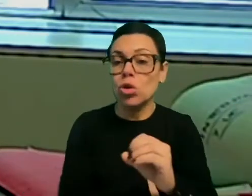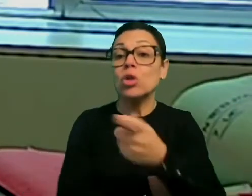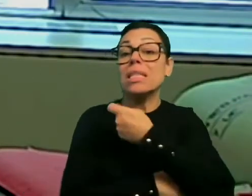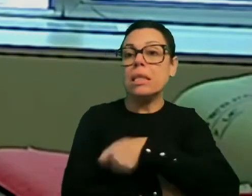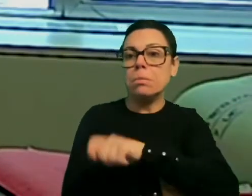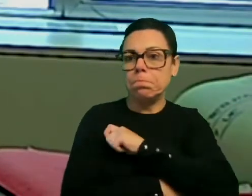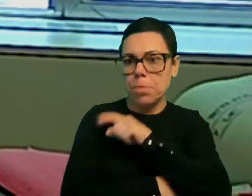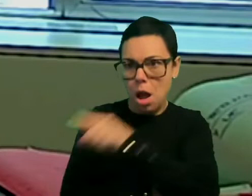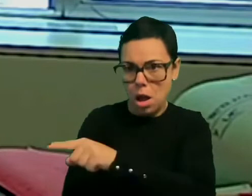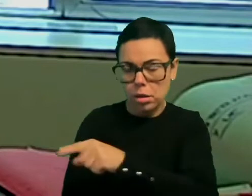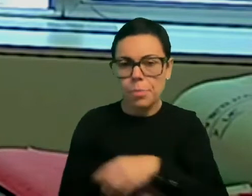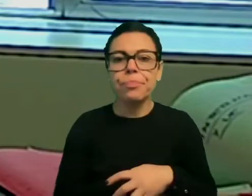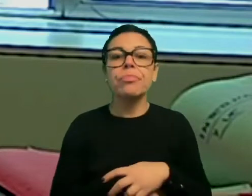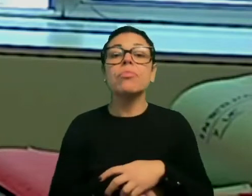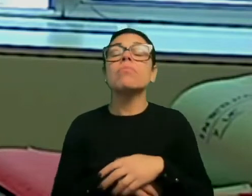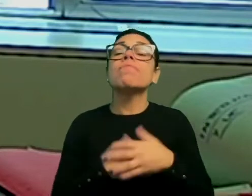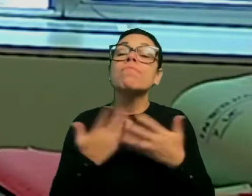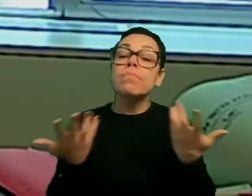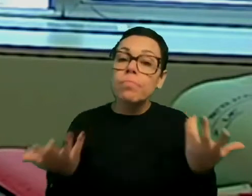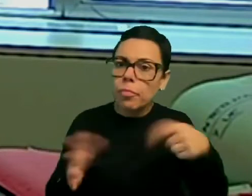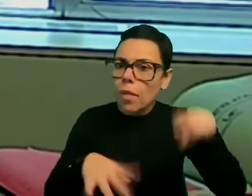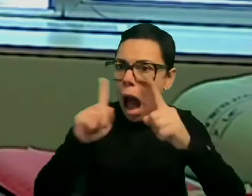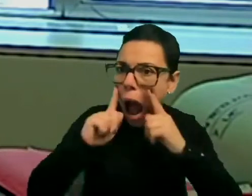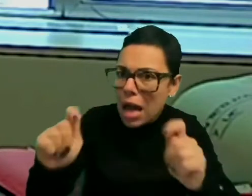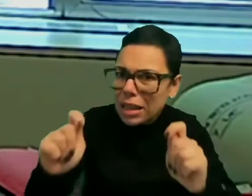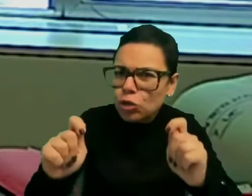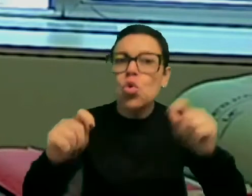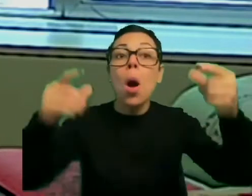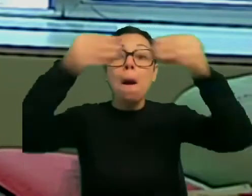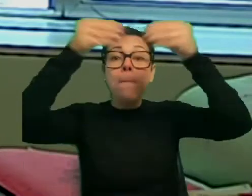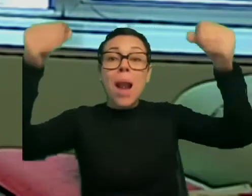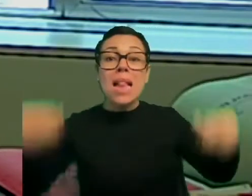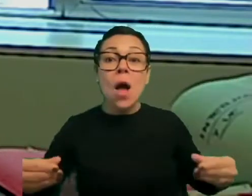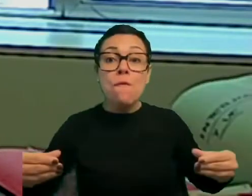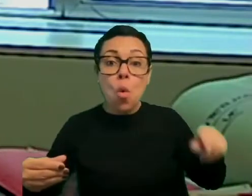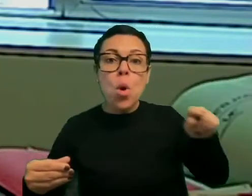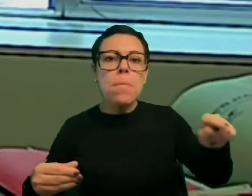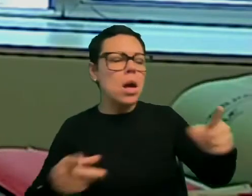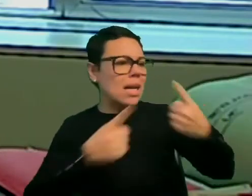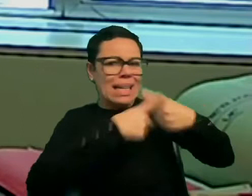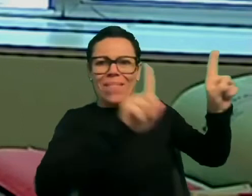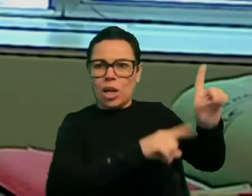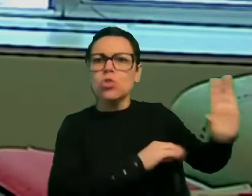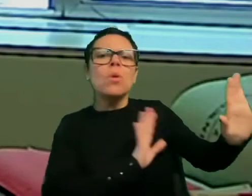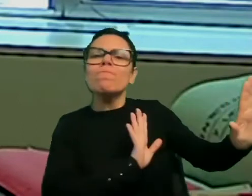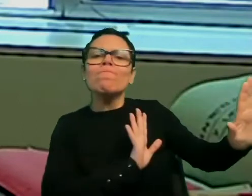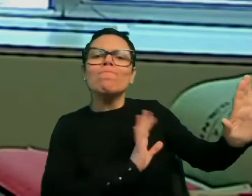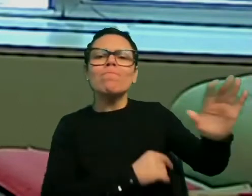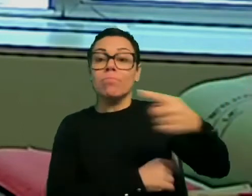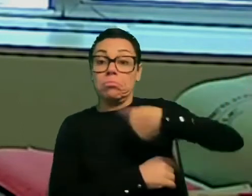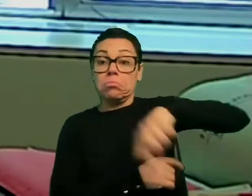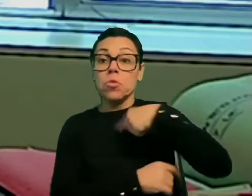autonomous communities have their own public procurement platform, so they are not comprised within this data. In any